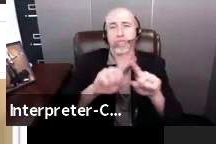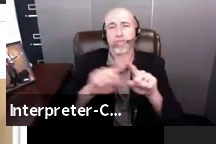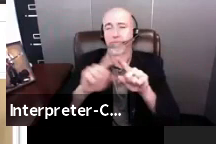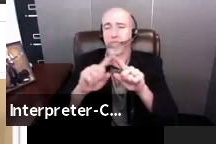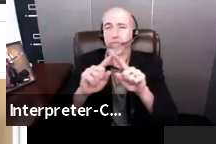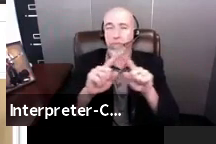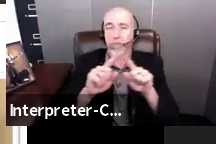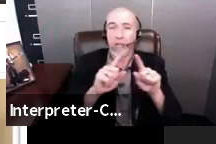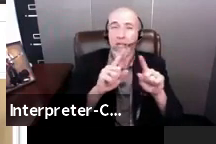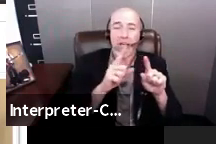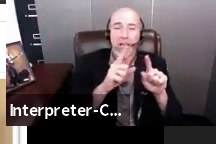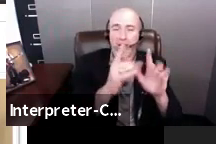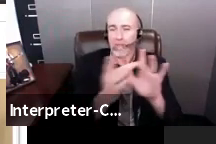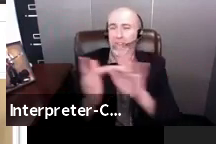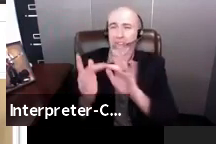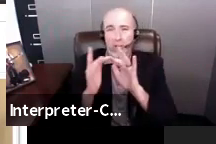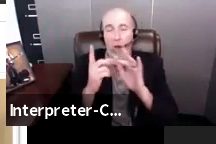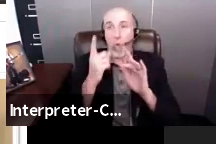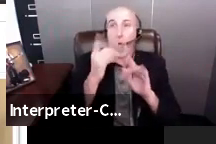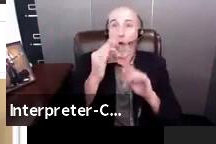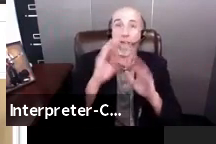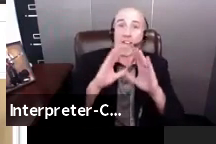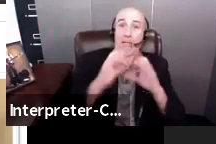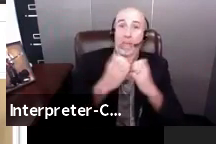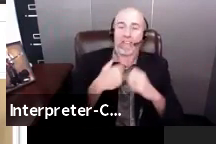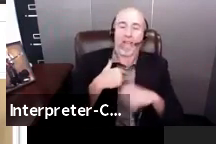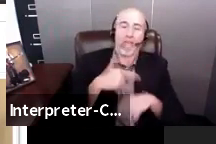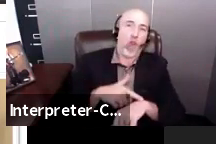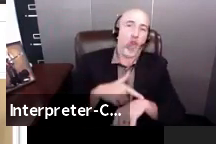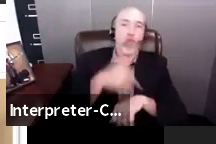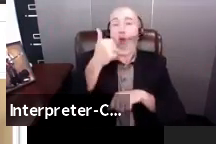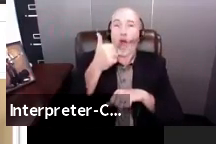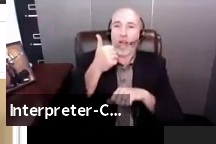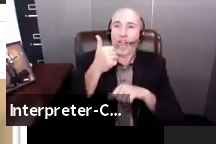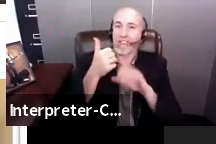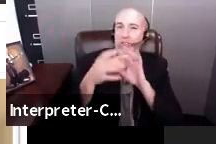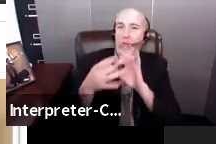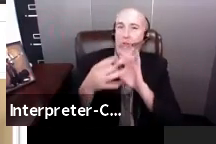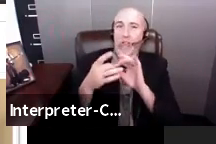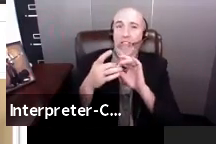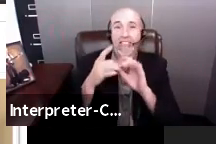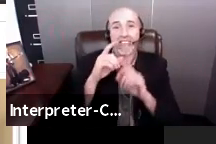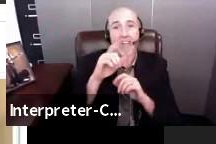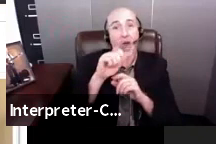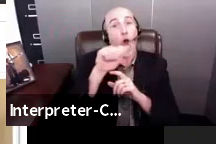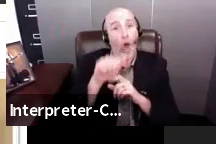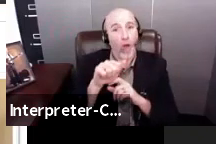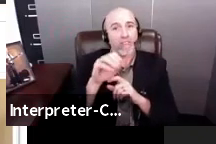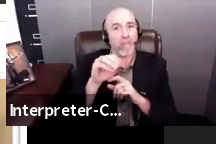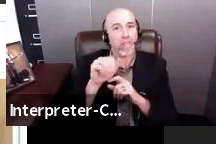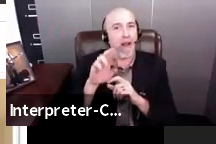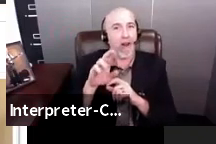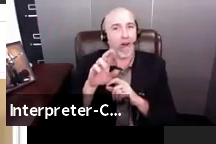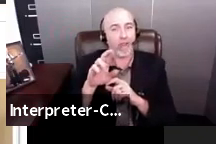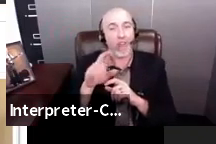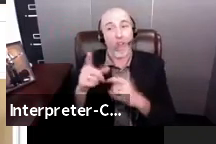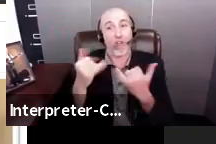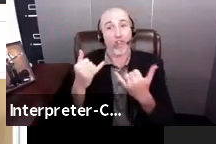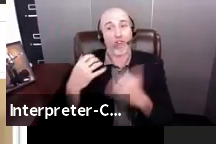of the committees I've had the longest association with has been the Austin Mayor's Committee for People with Disabilities. I'd like to introduce their current